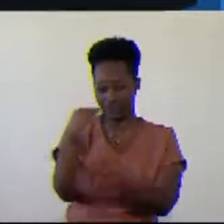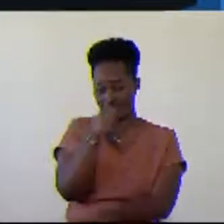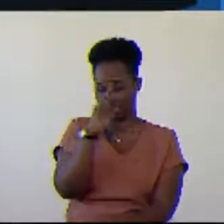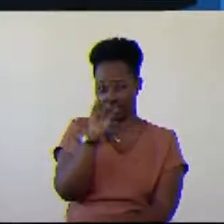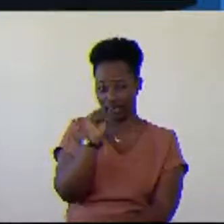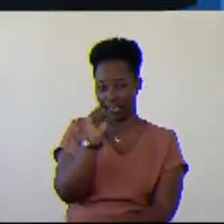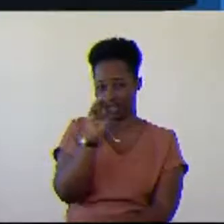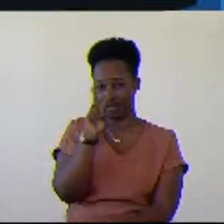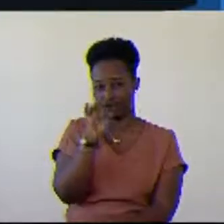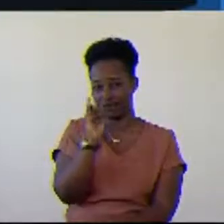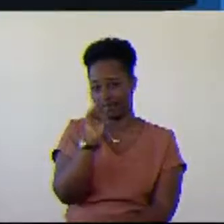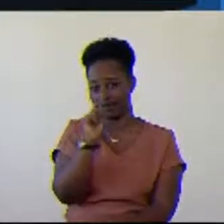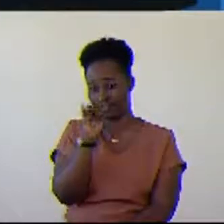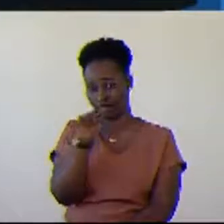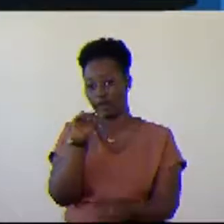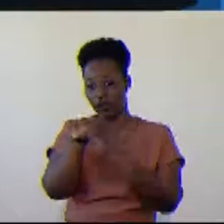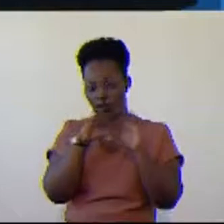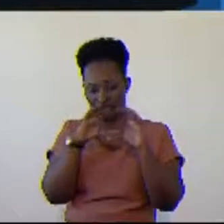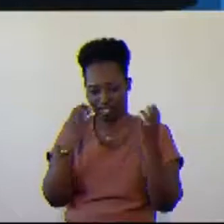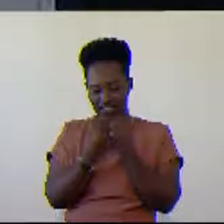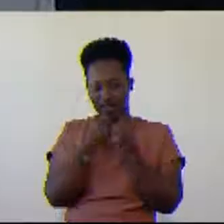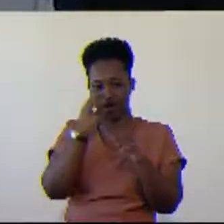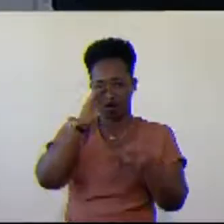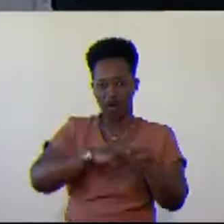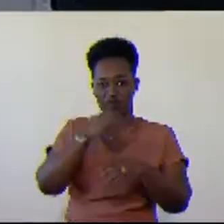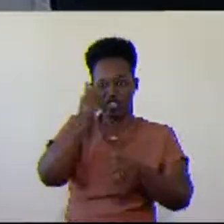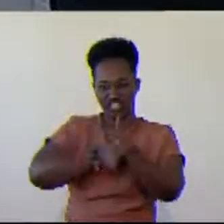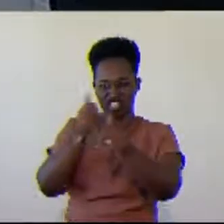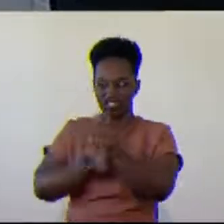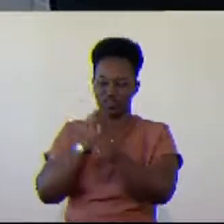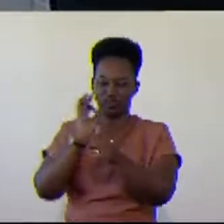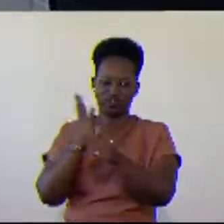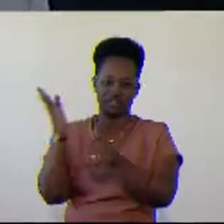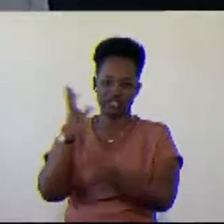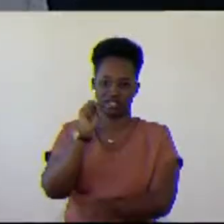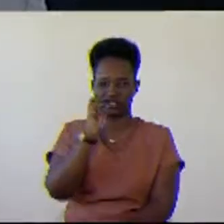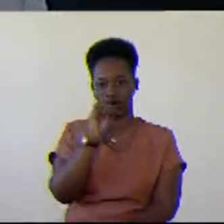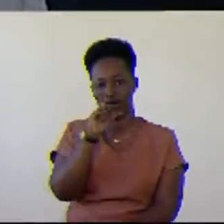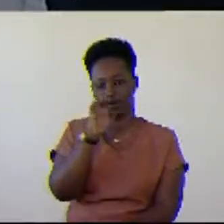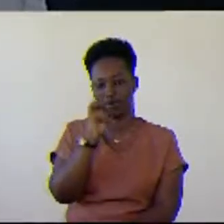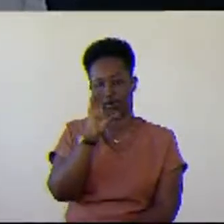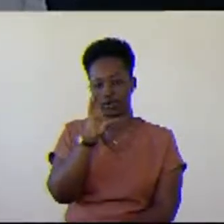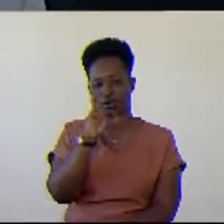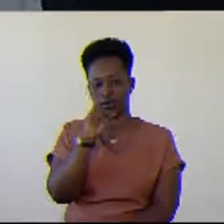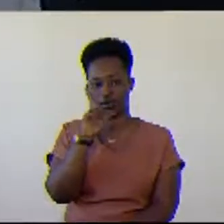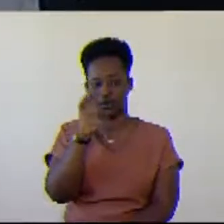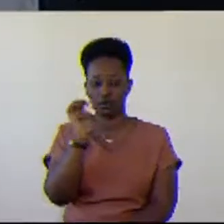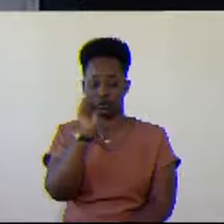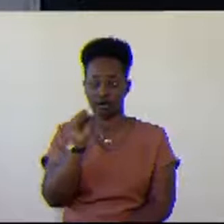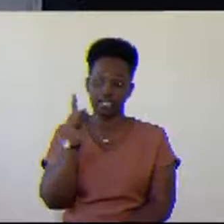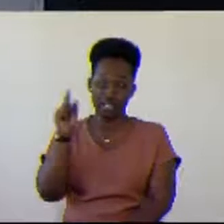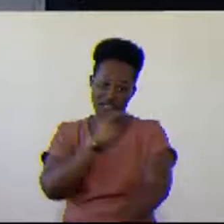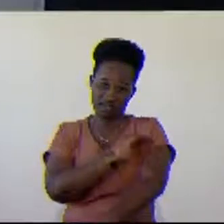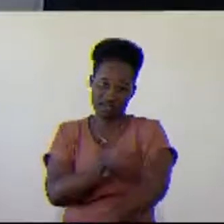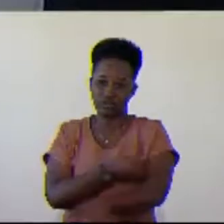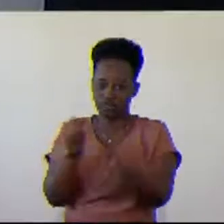by the Earth on each of these molecules. And so the resultant force will act at a point like this. This resultant force is referred